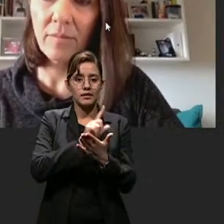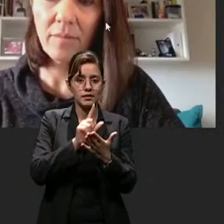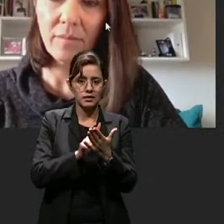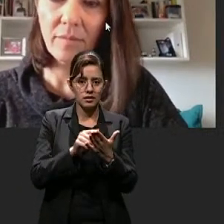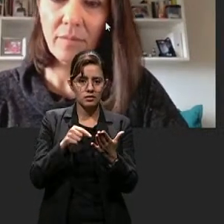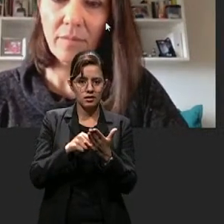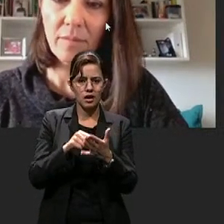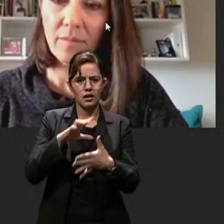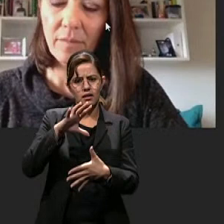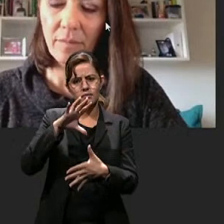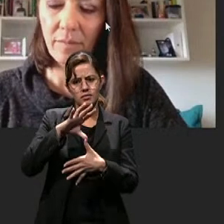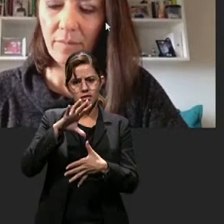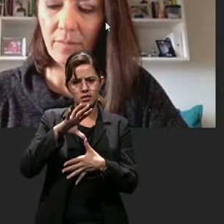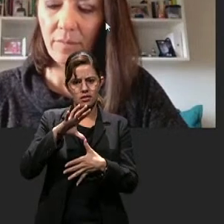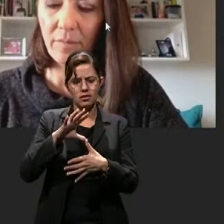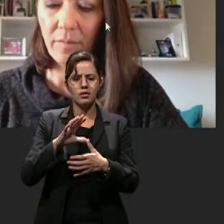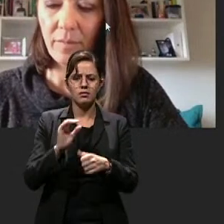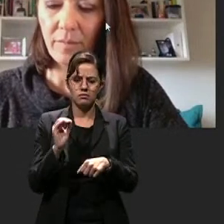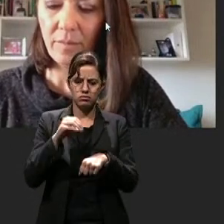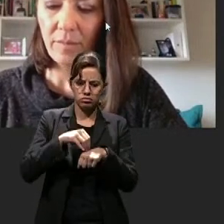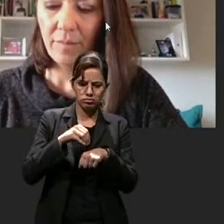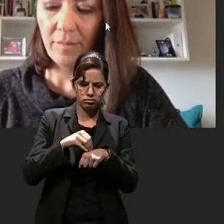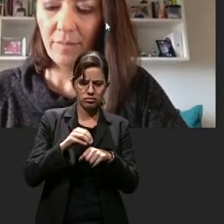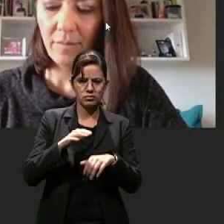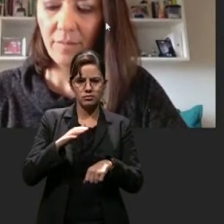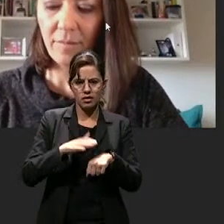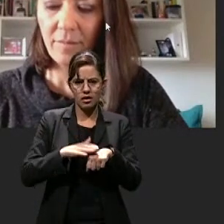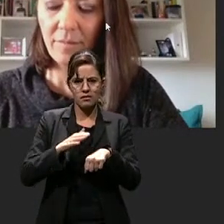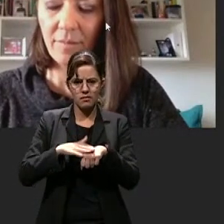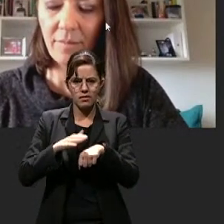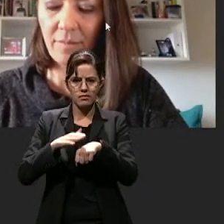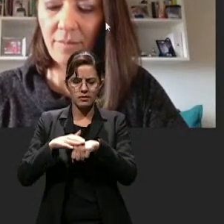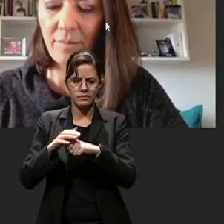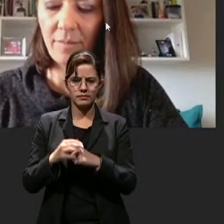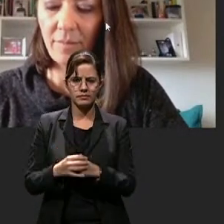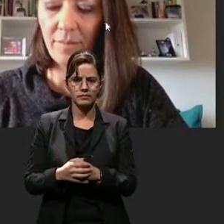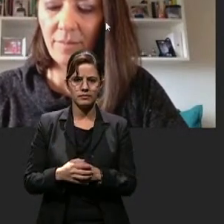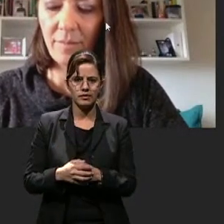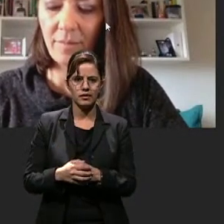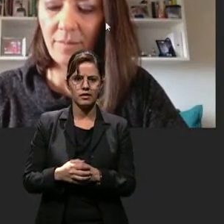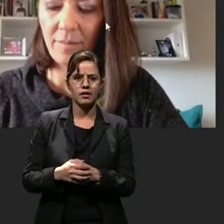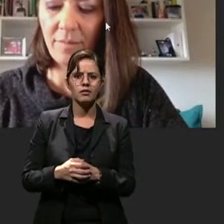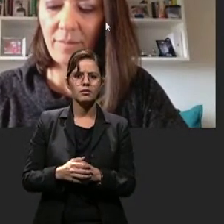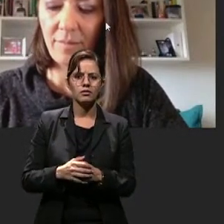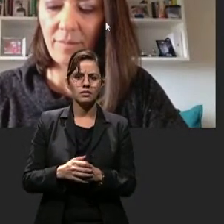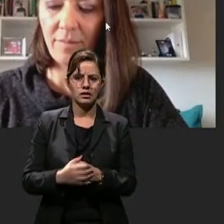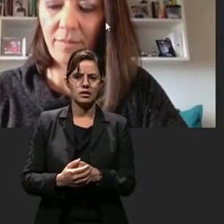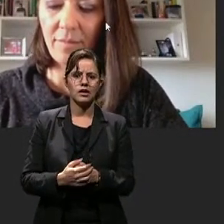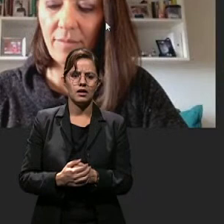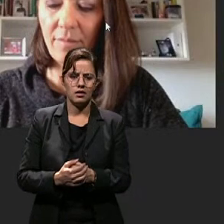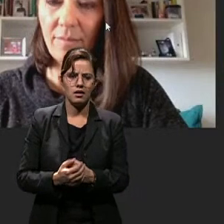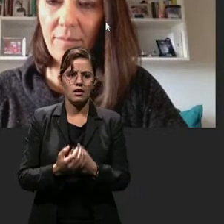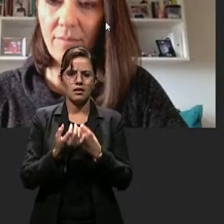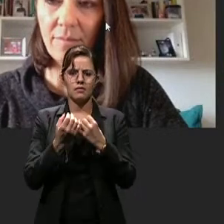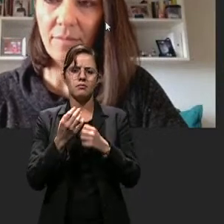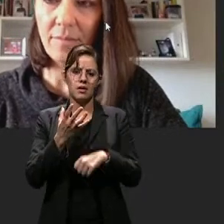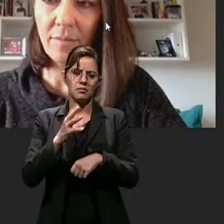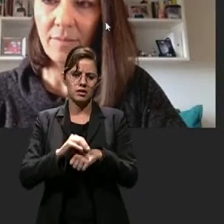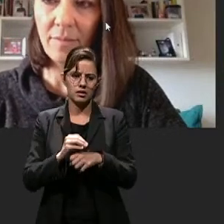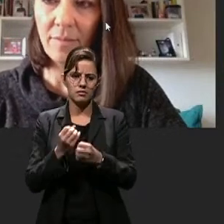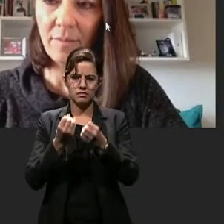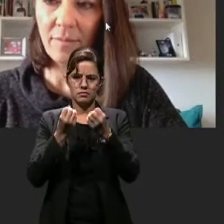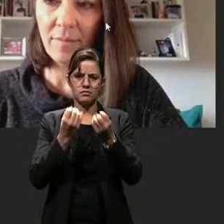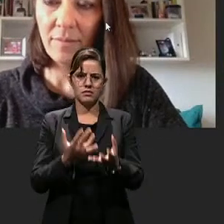quickly. For example, in Latin America, they have been giving more